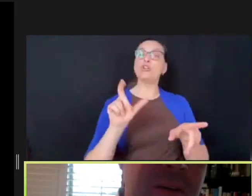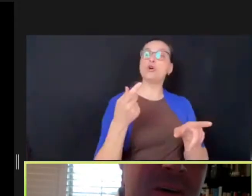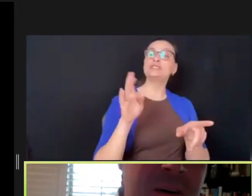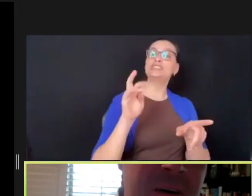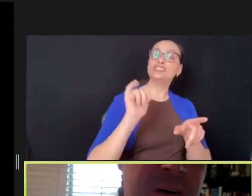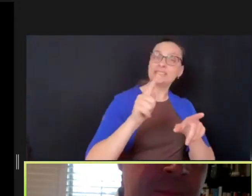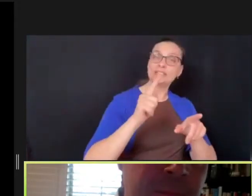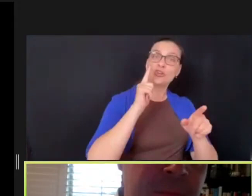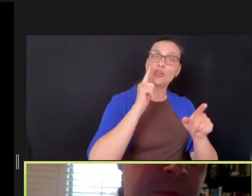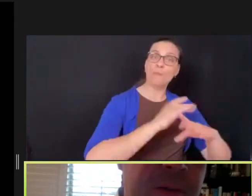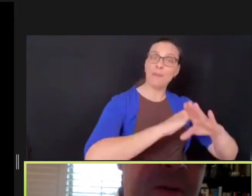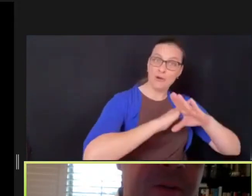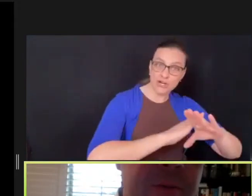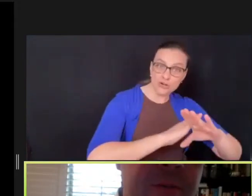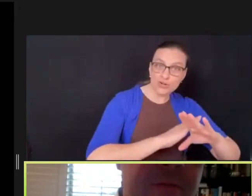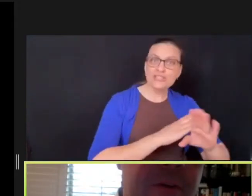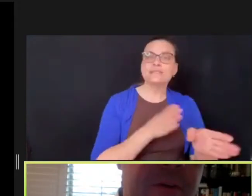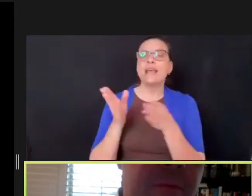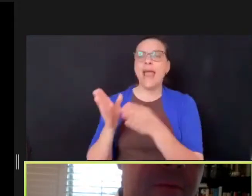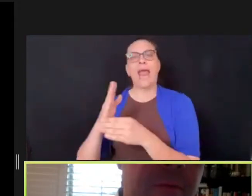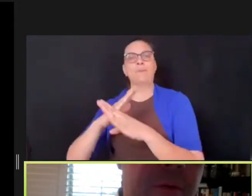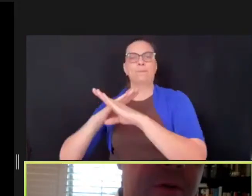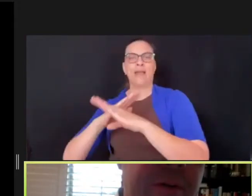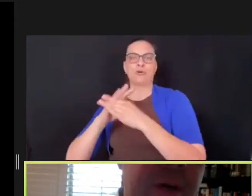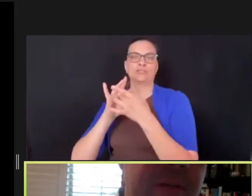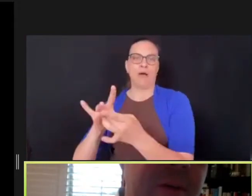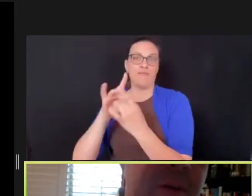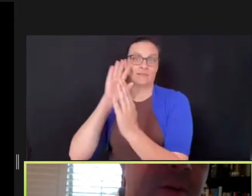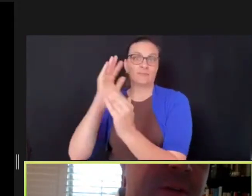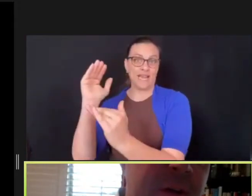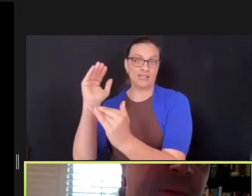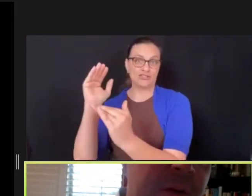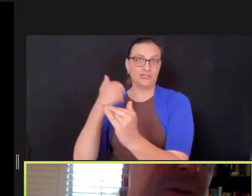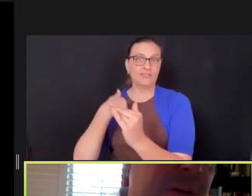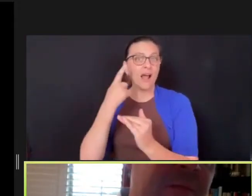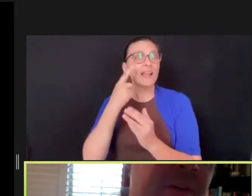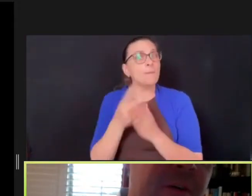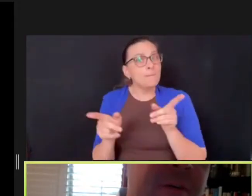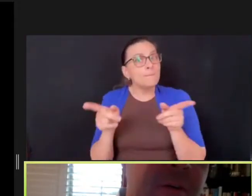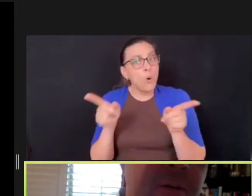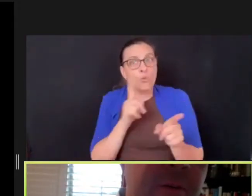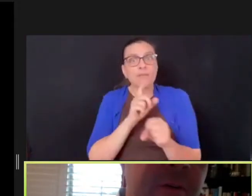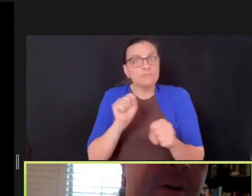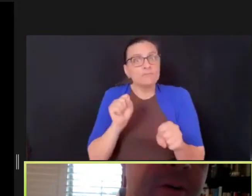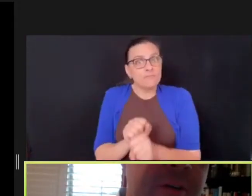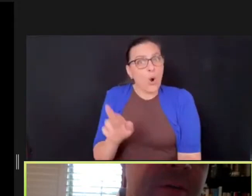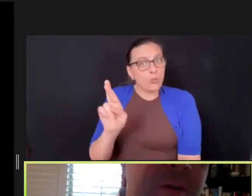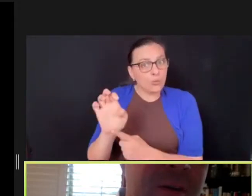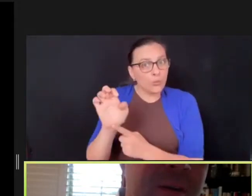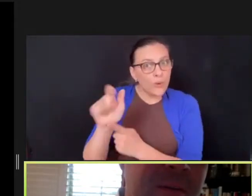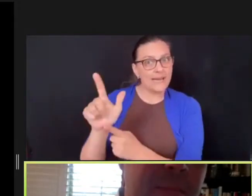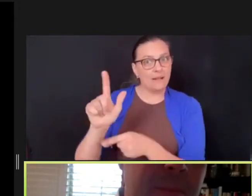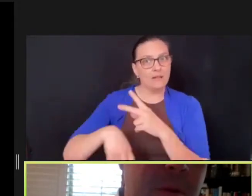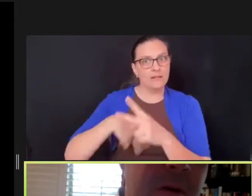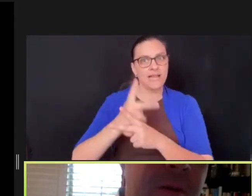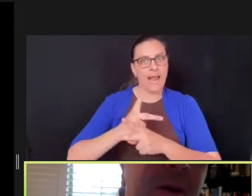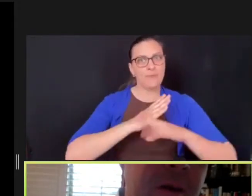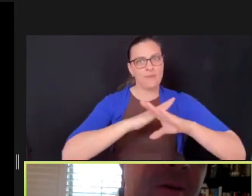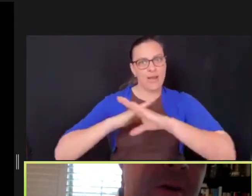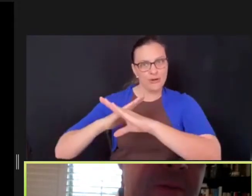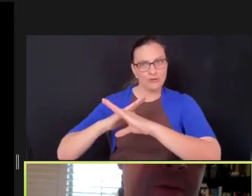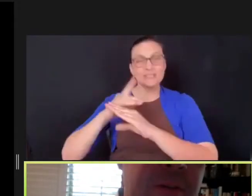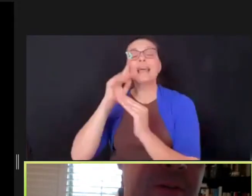expectation. I think they're both very real types of barriers. The expectation barriers are a little bit harder to